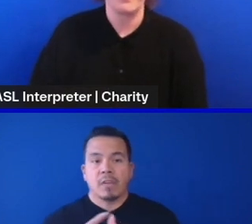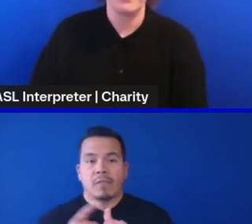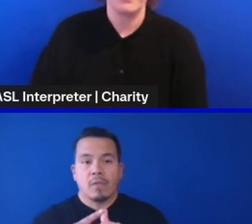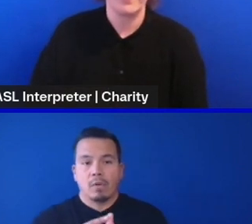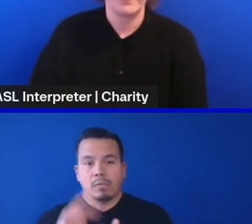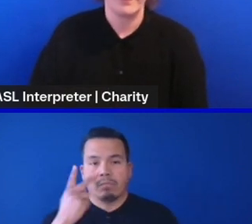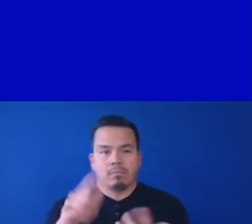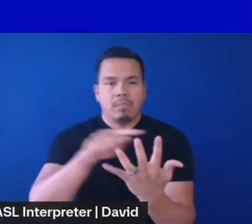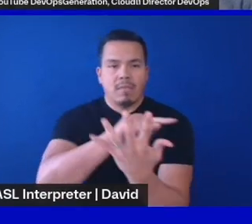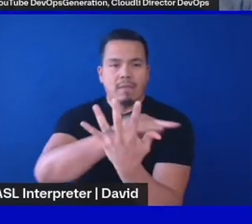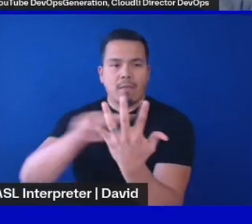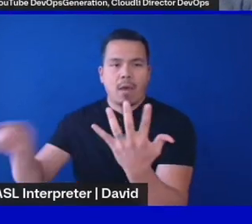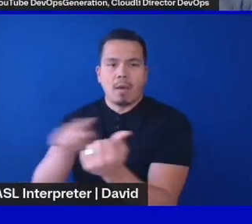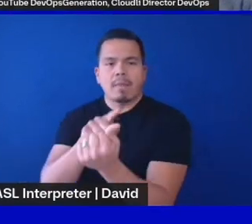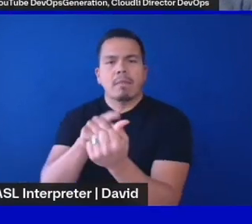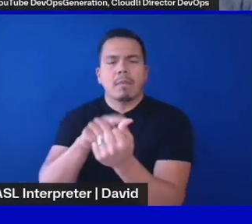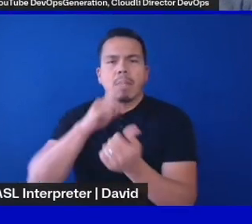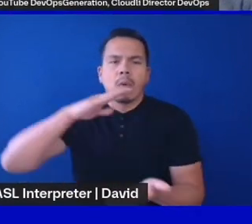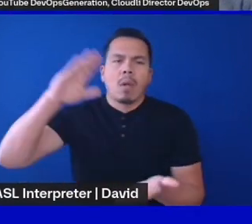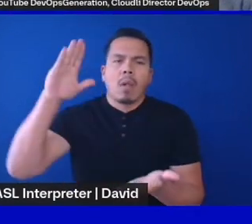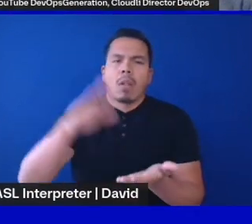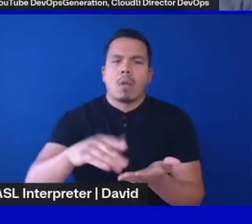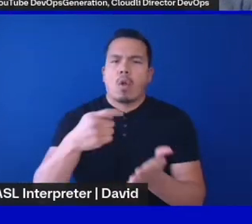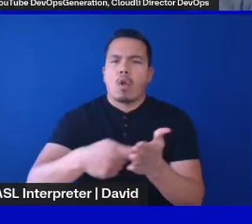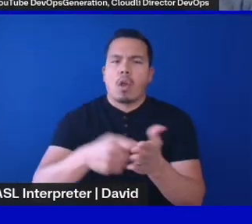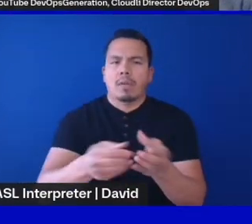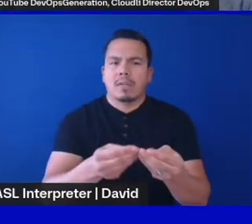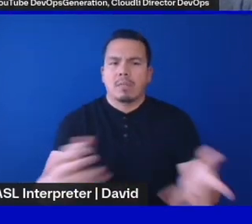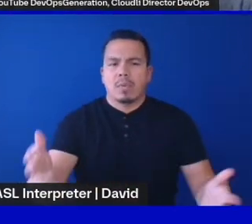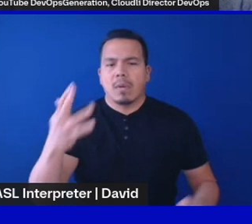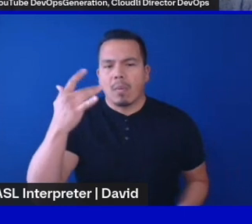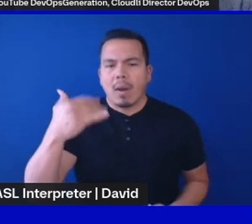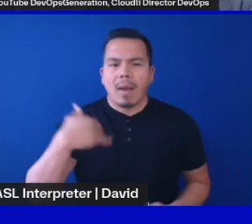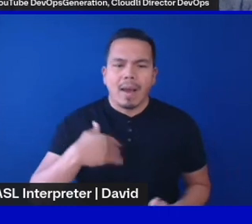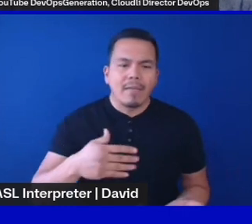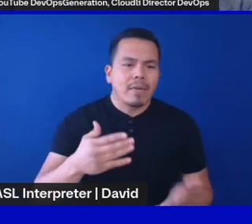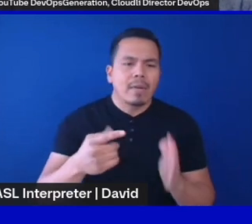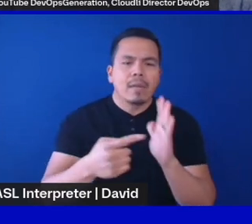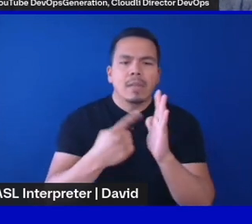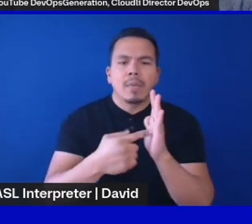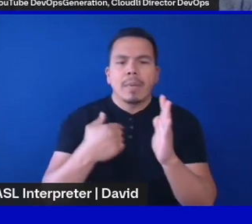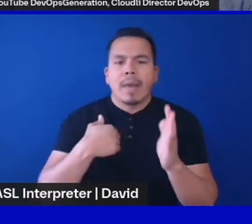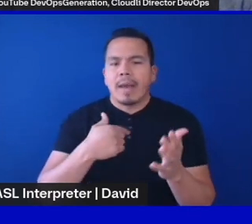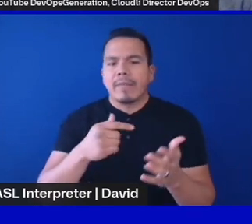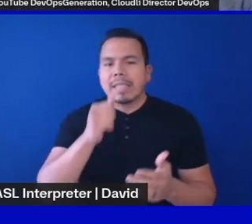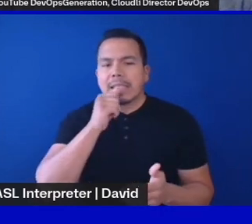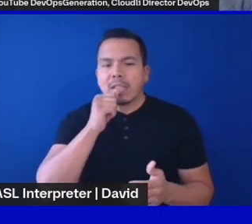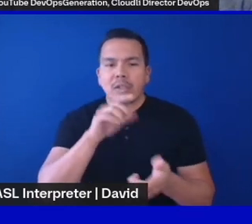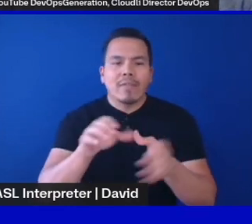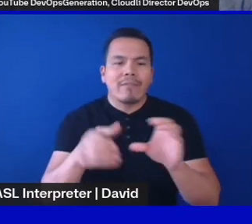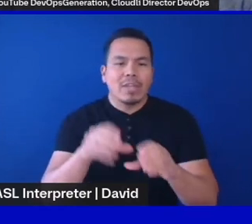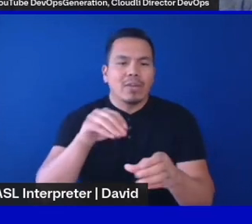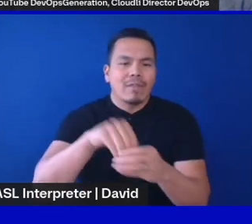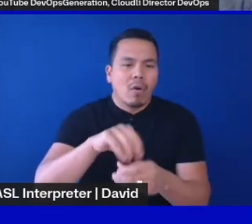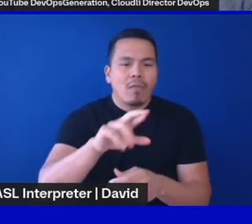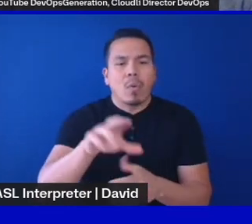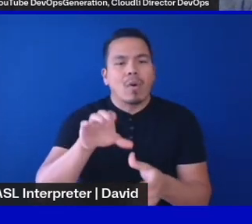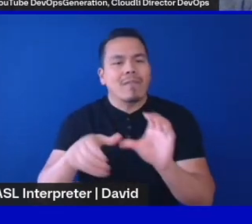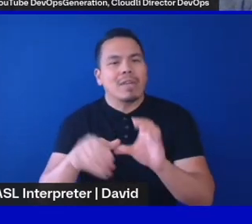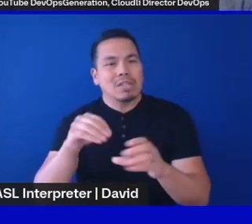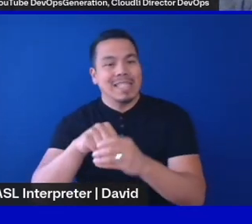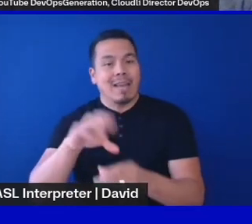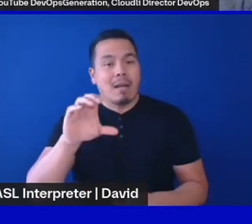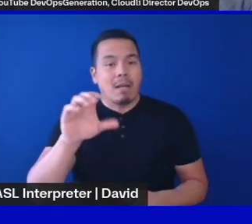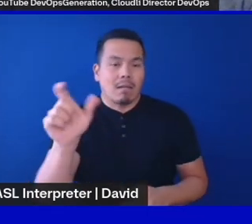first deploy is going to take a little bit more time because you might have secrets to configure in Vault or configurations to make in Consul. But once you've gotten a service